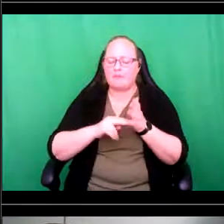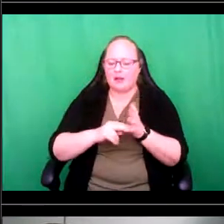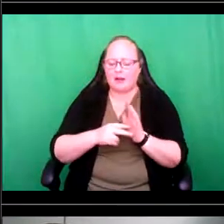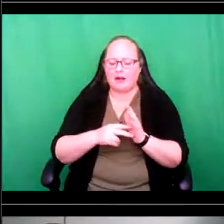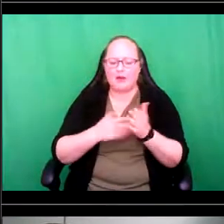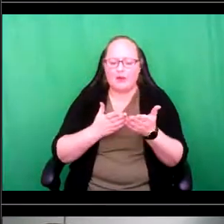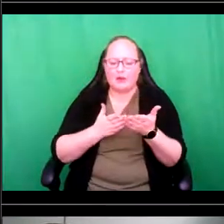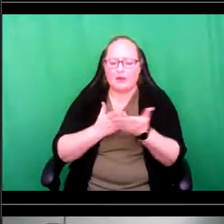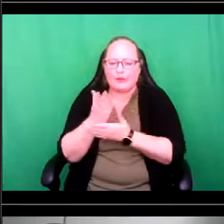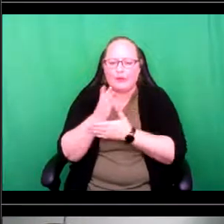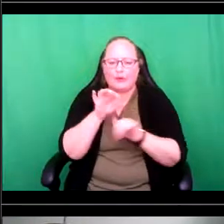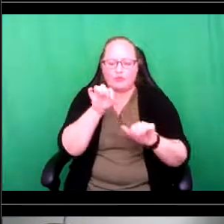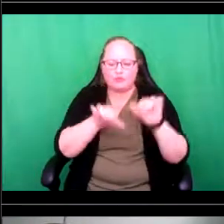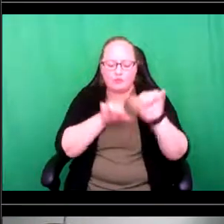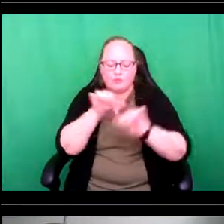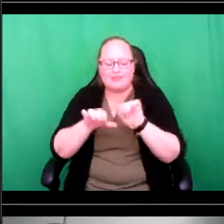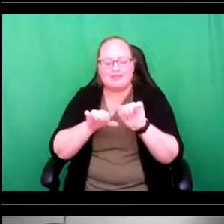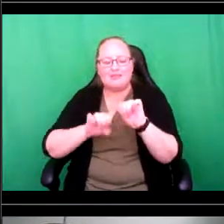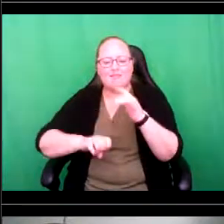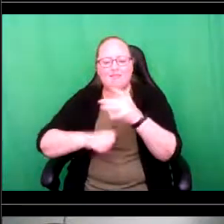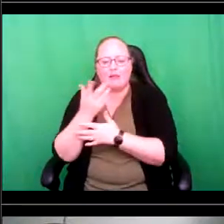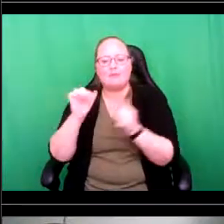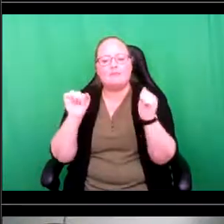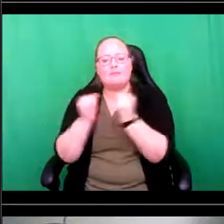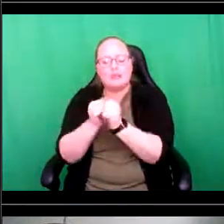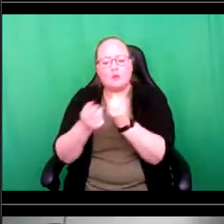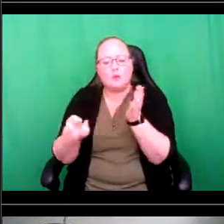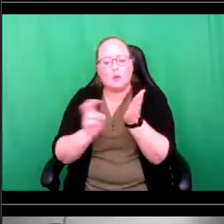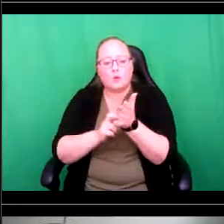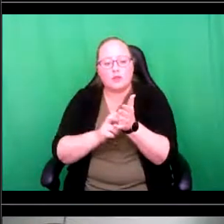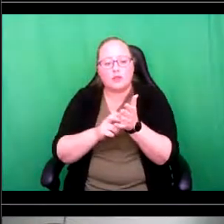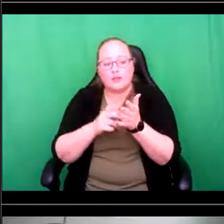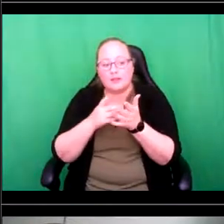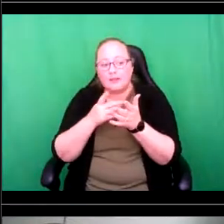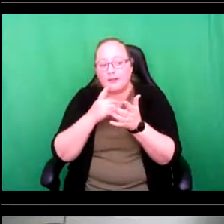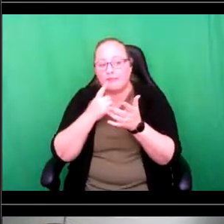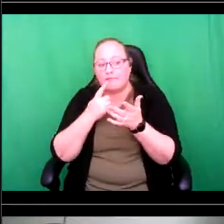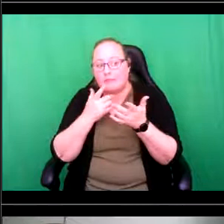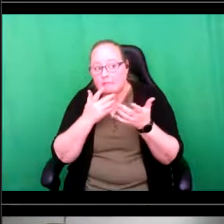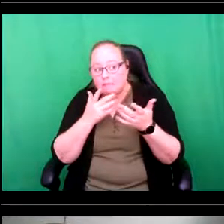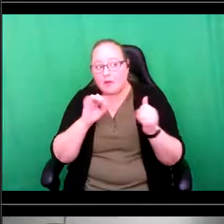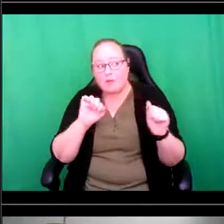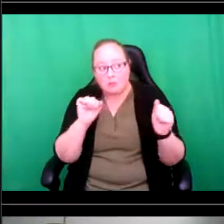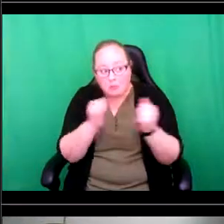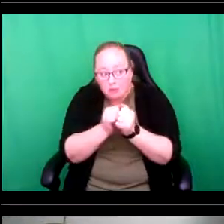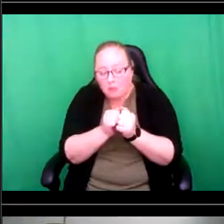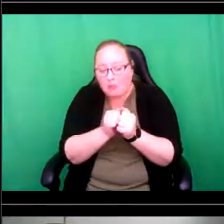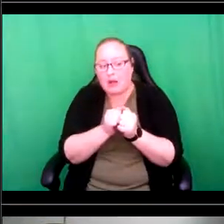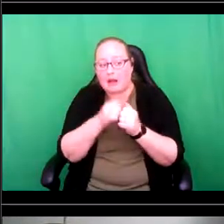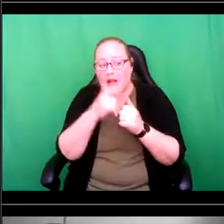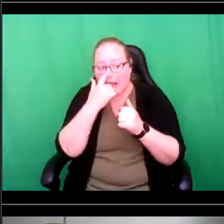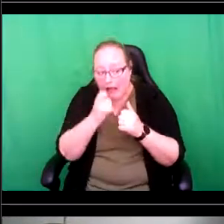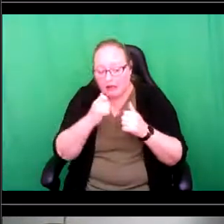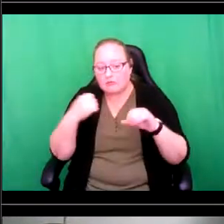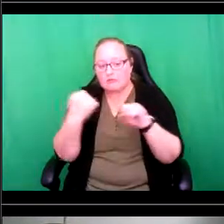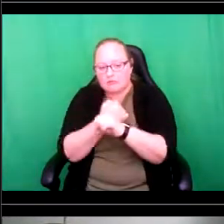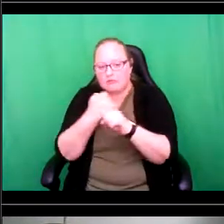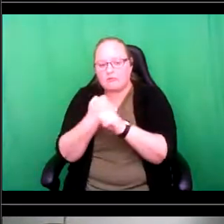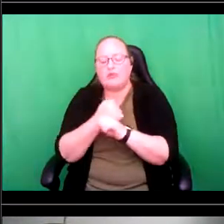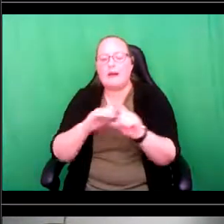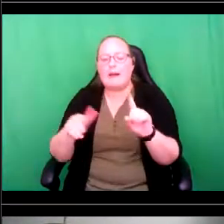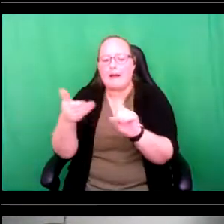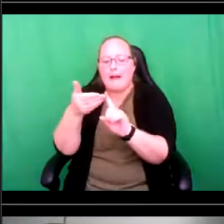order process, and if the scheme gets the go ahead, we intend to start construction in